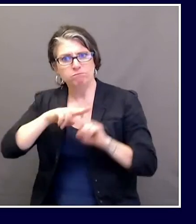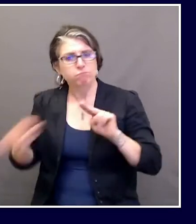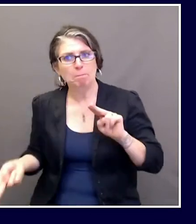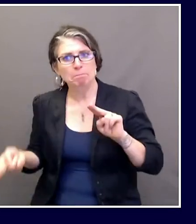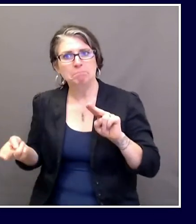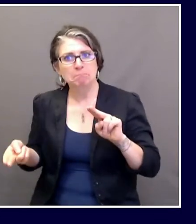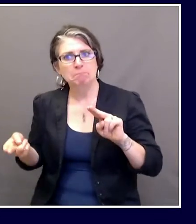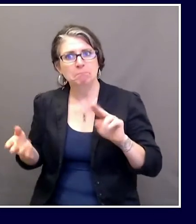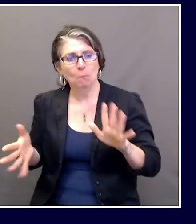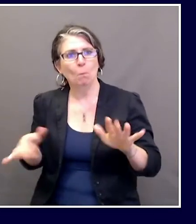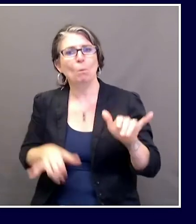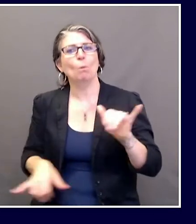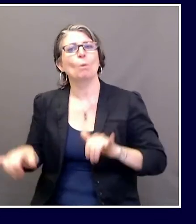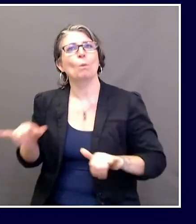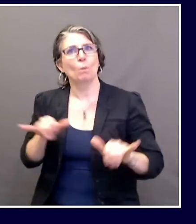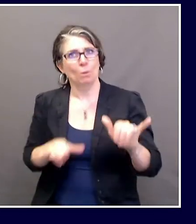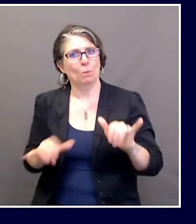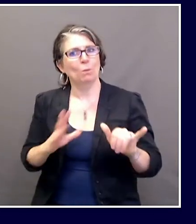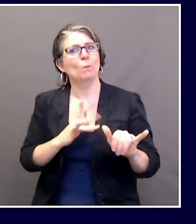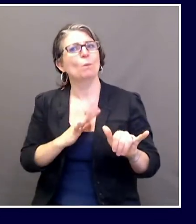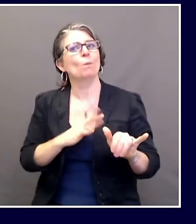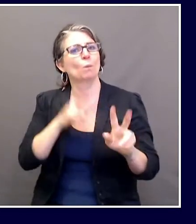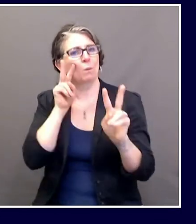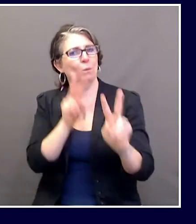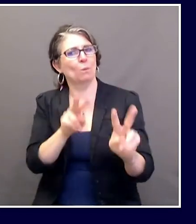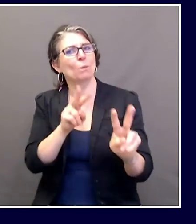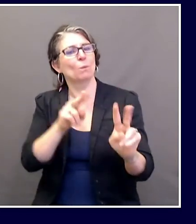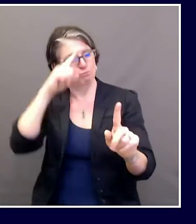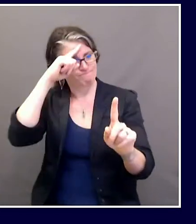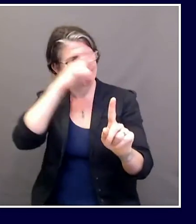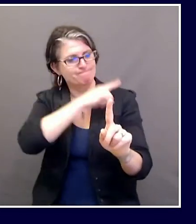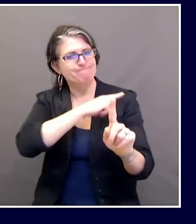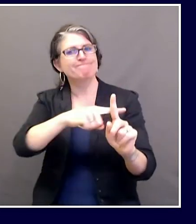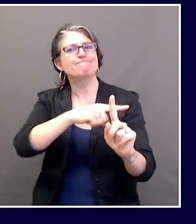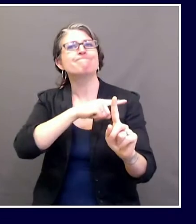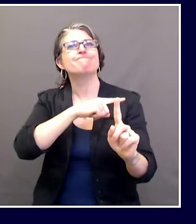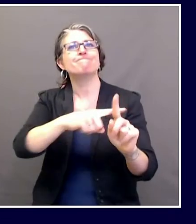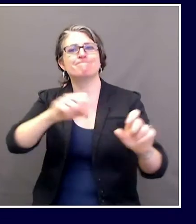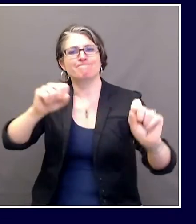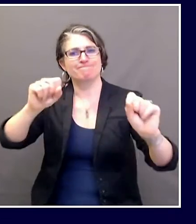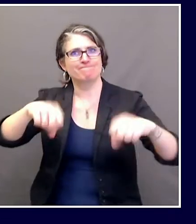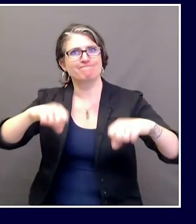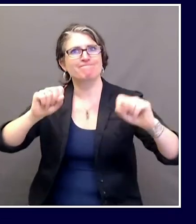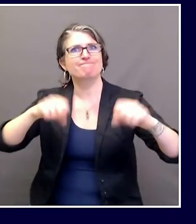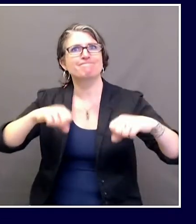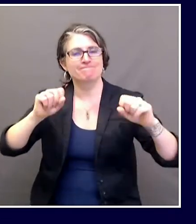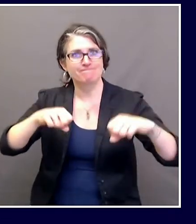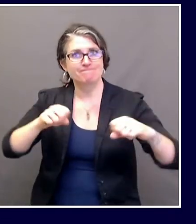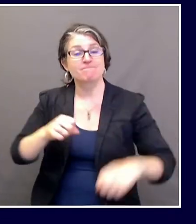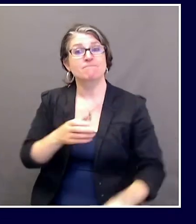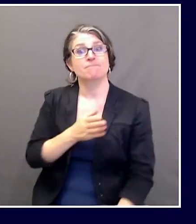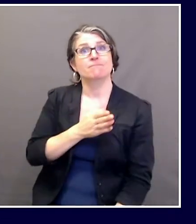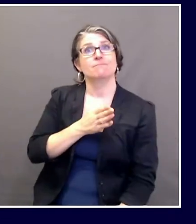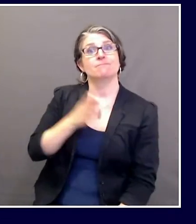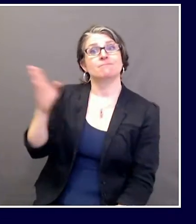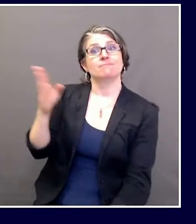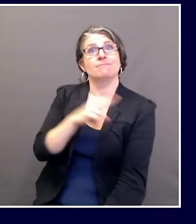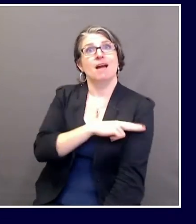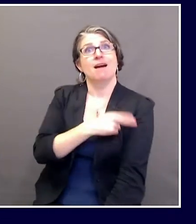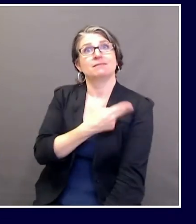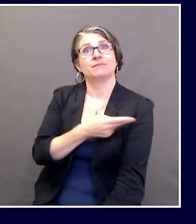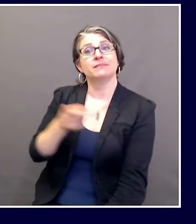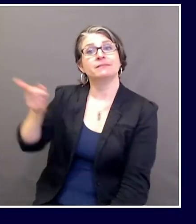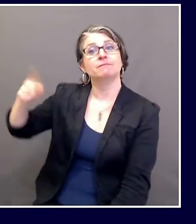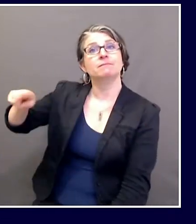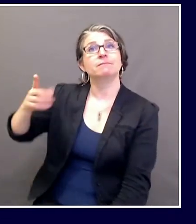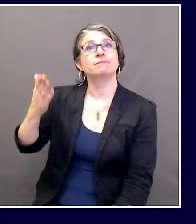accelerates. There are a number of factors that drive hospitalization rates, average age, so on and so forth. So it's